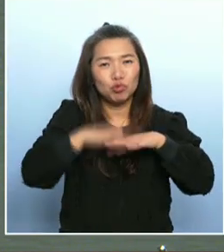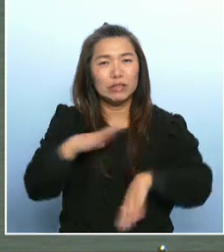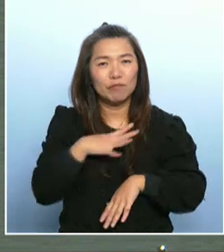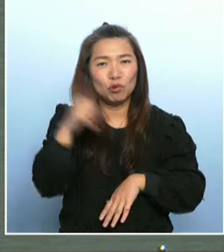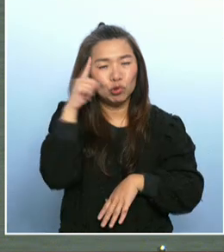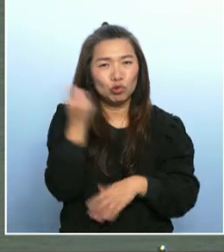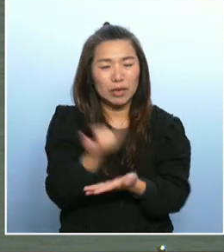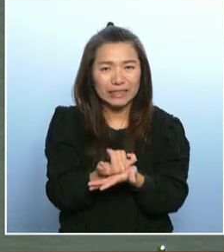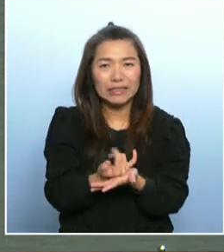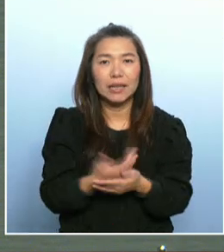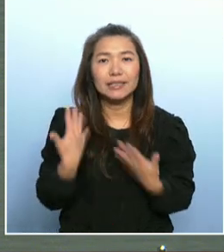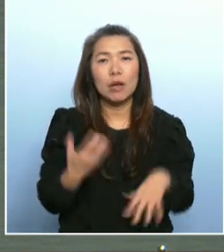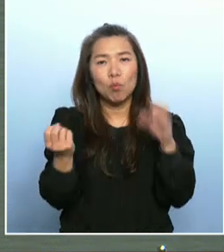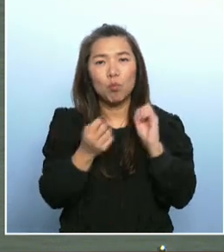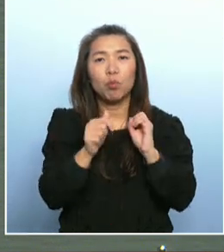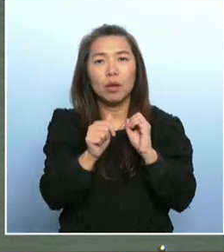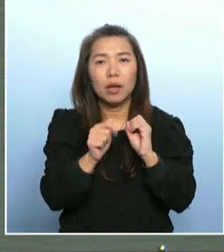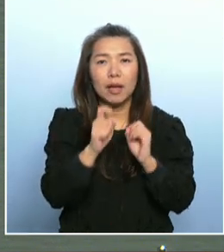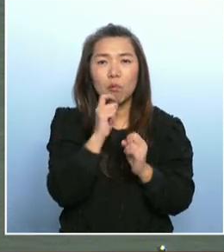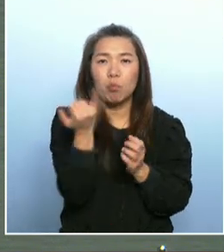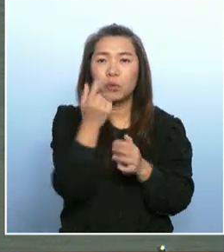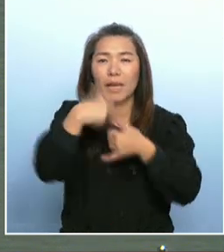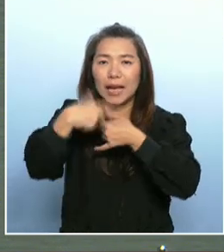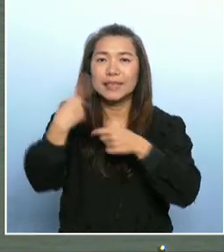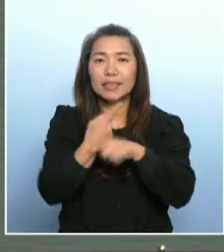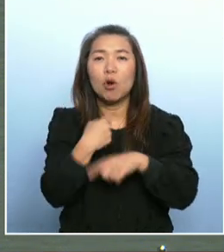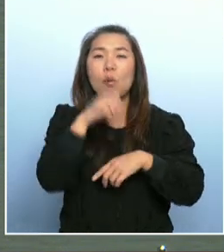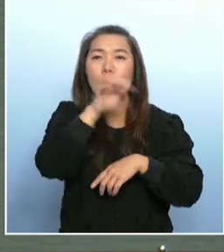is about safety of PWDs in care homes.